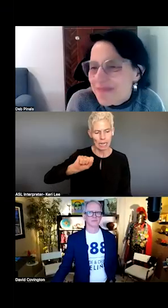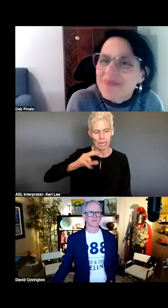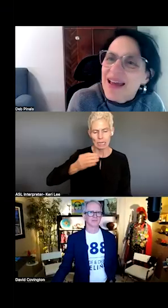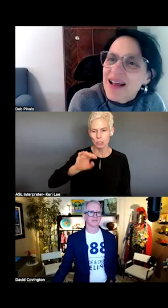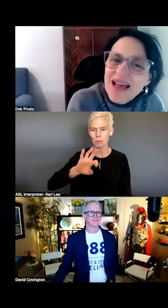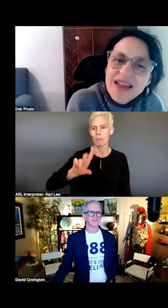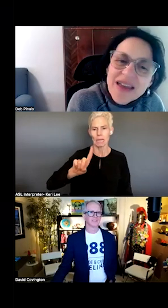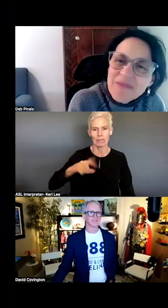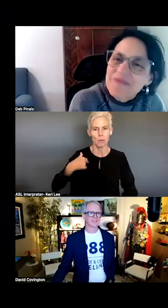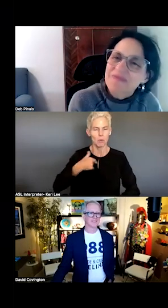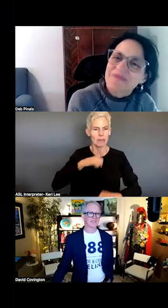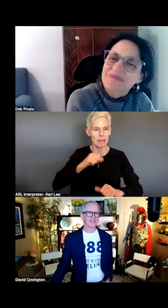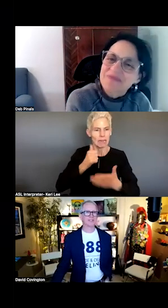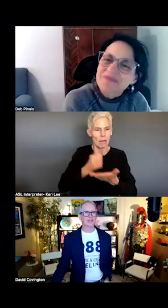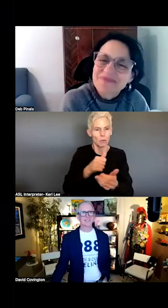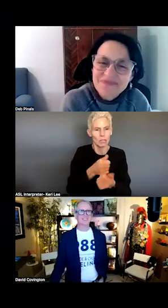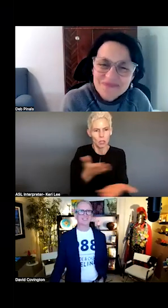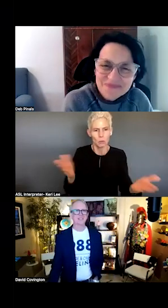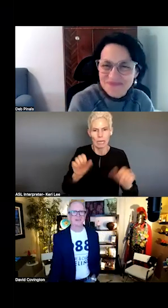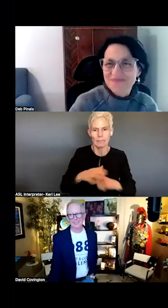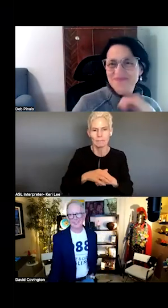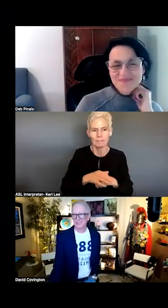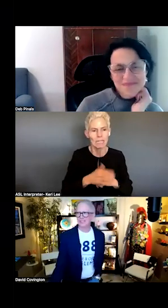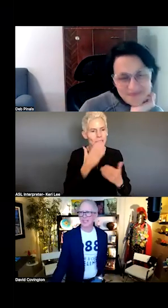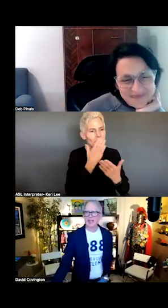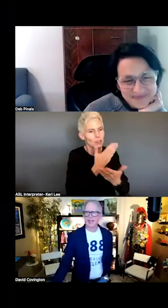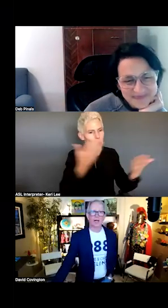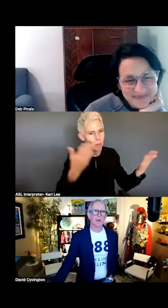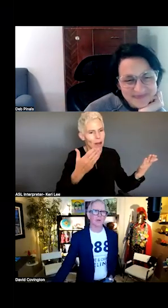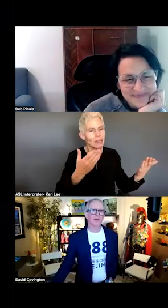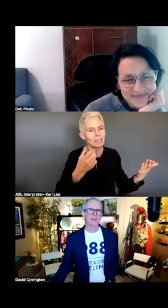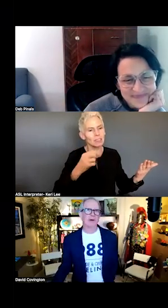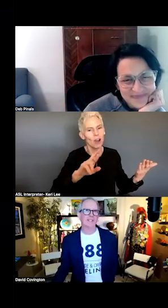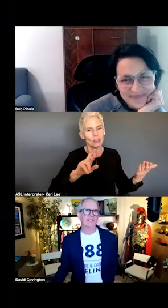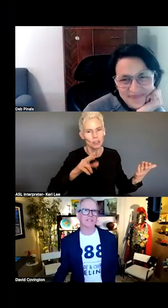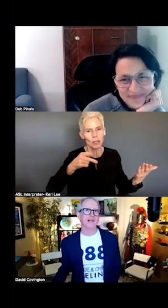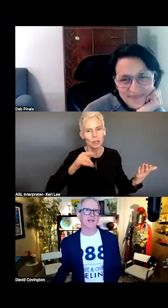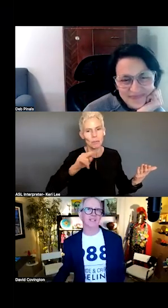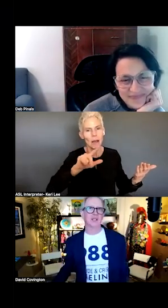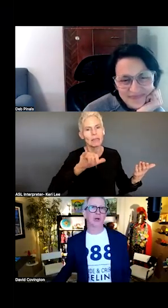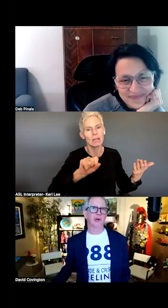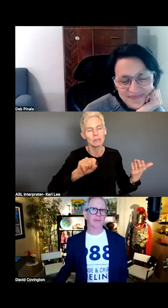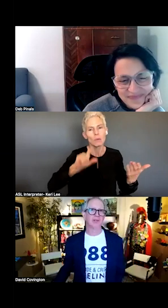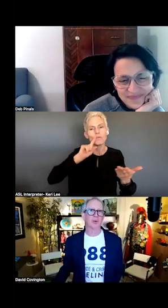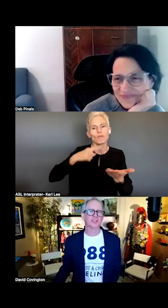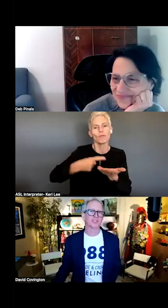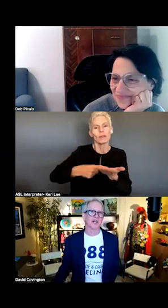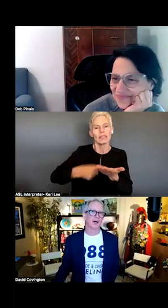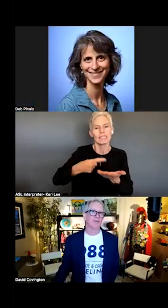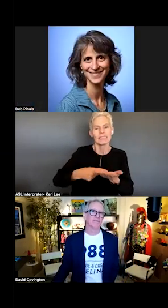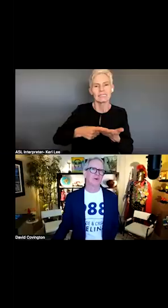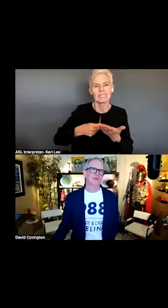with. And I'll end there. Thank you so much, Dr. Finals. We were talking debates at the outset of the program, and of